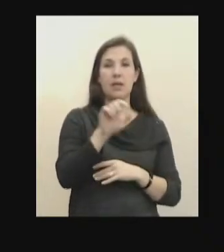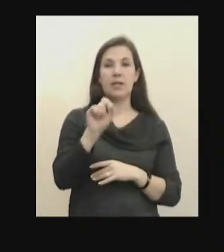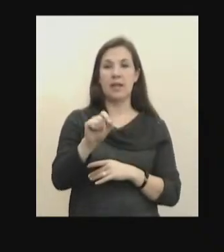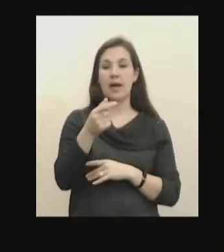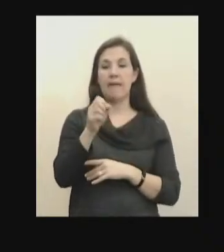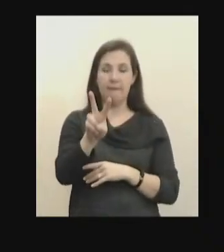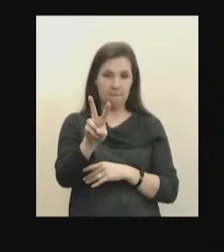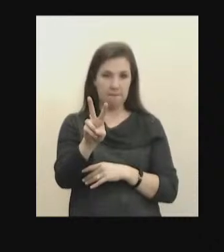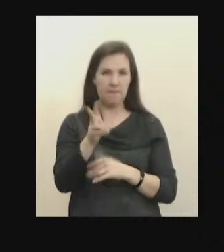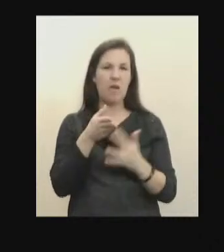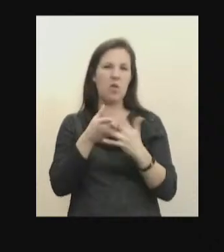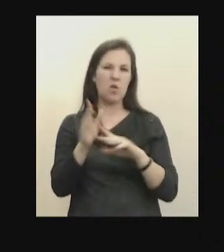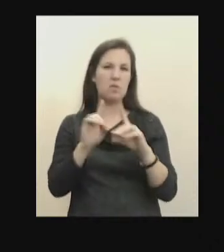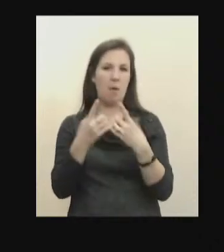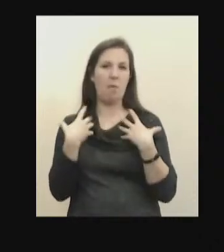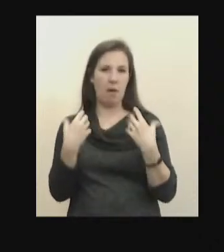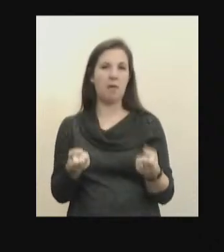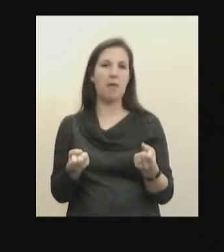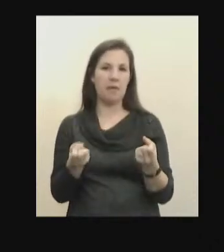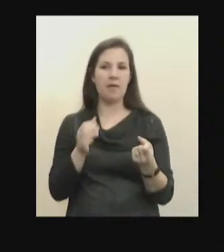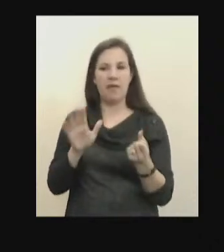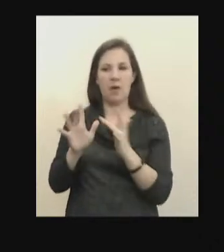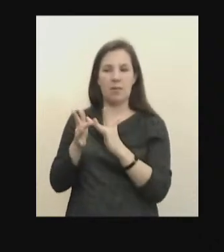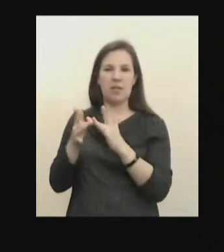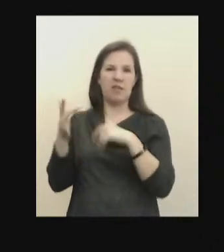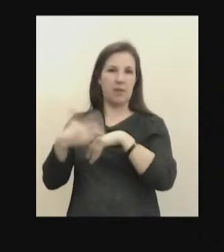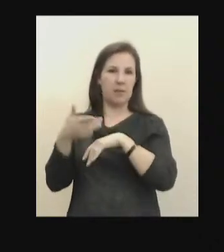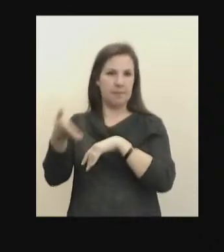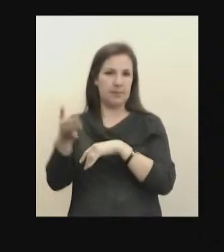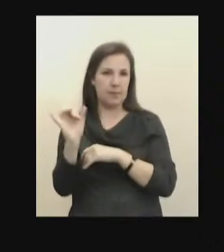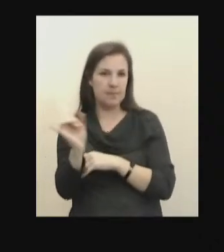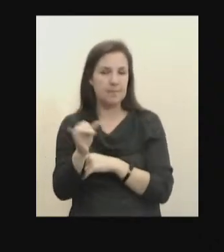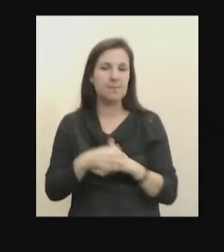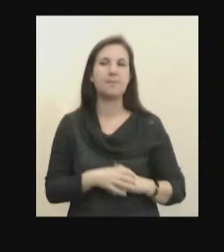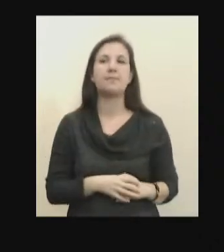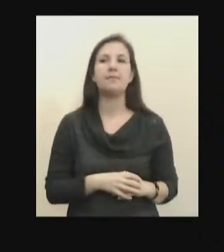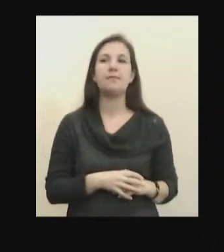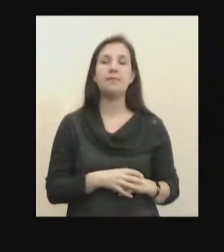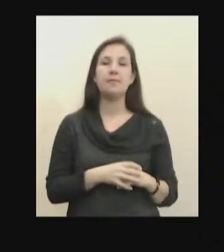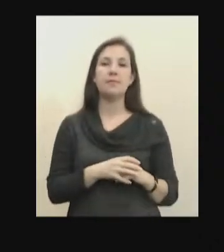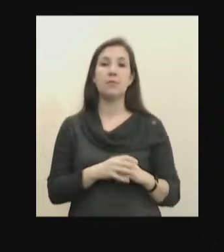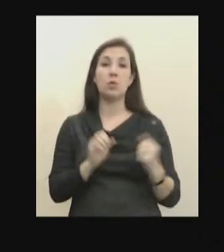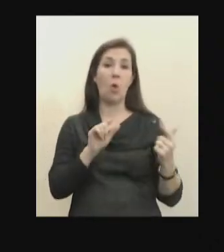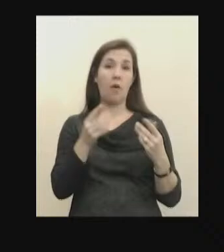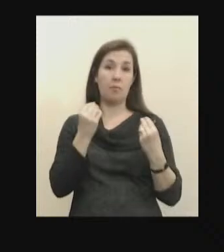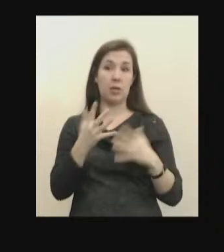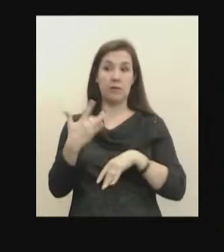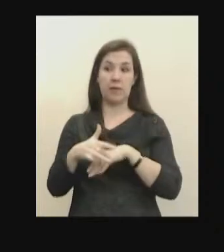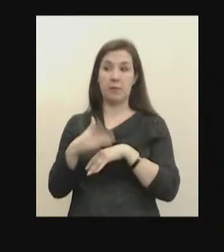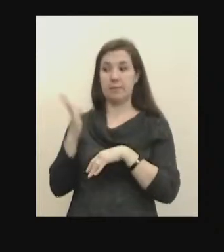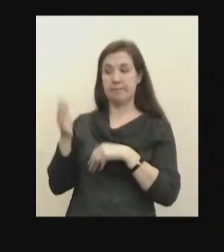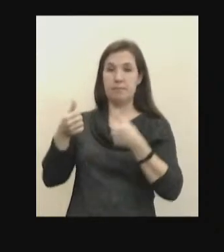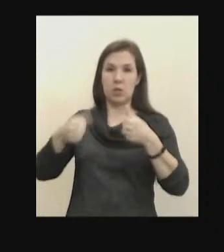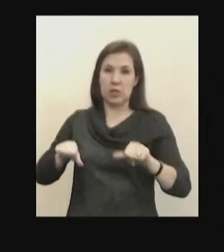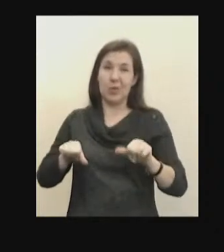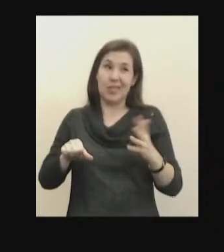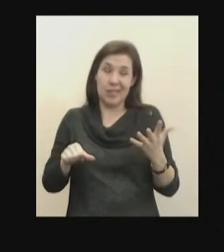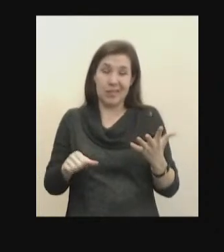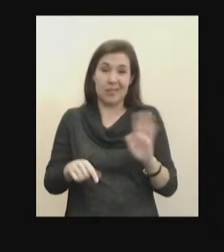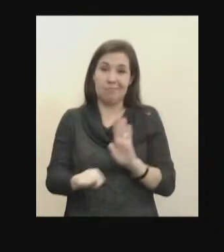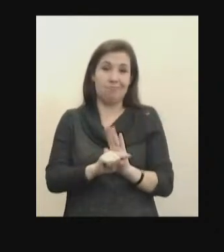the Department of Health's webpage. So you can get all this information on our dashboard, which is pretty much bad news all around.